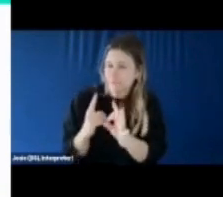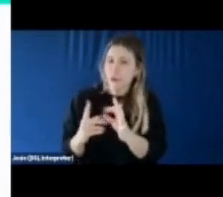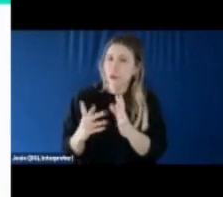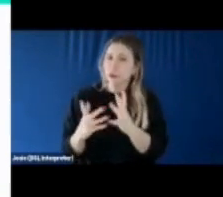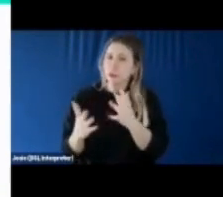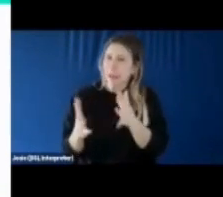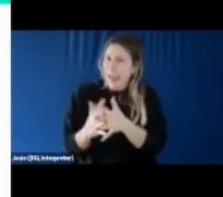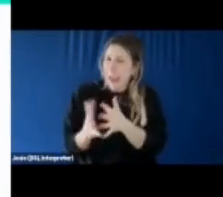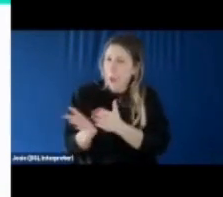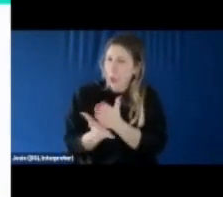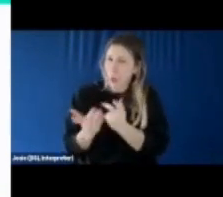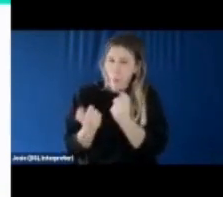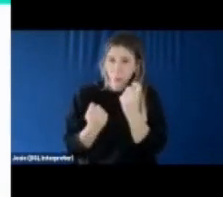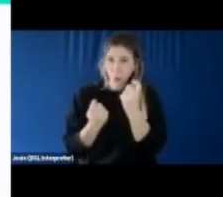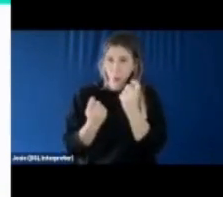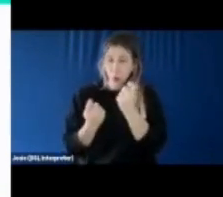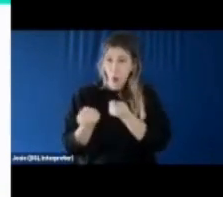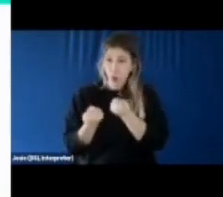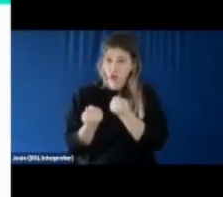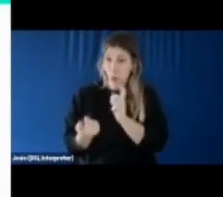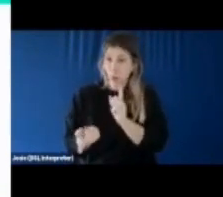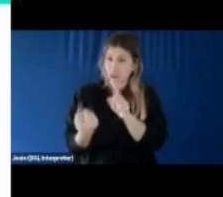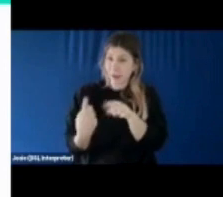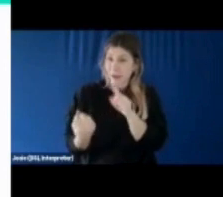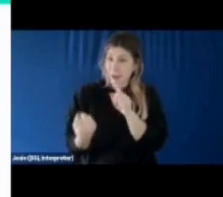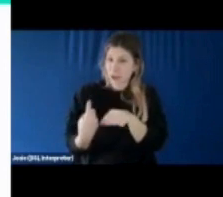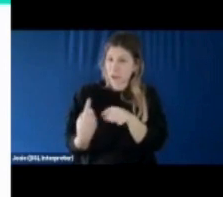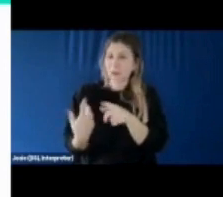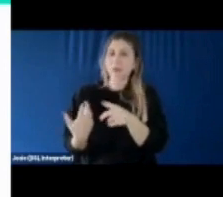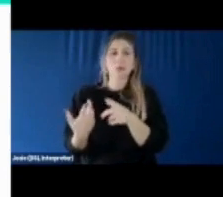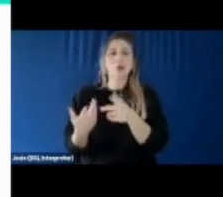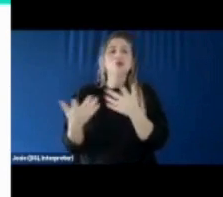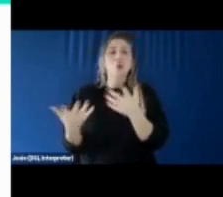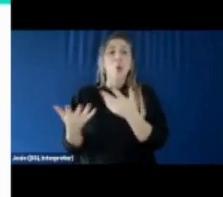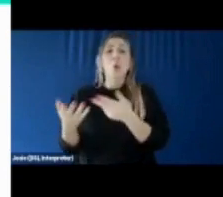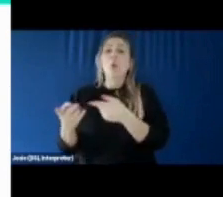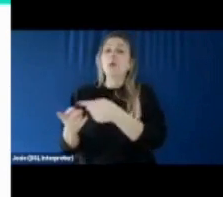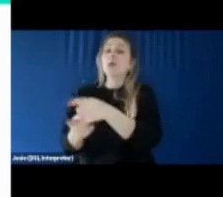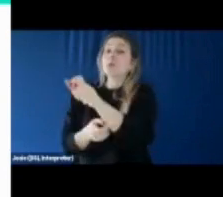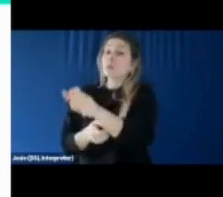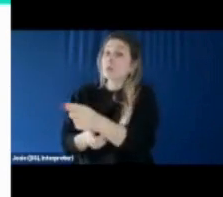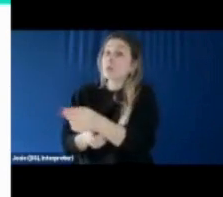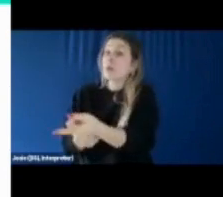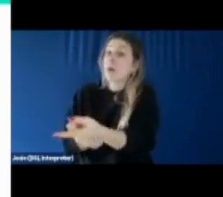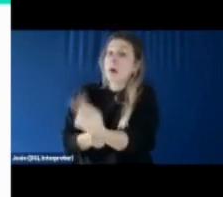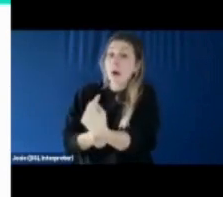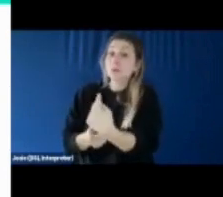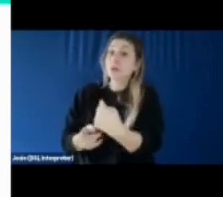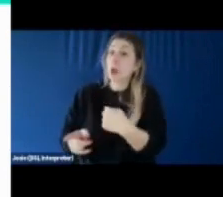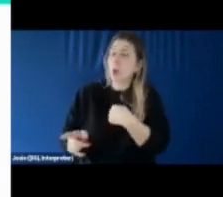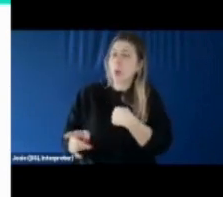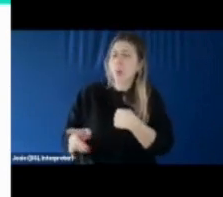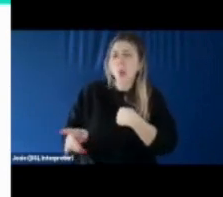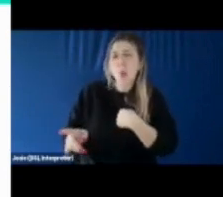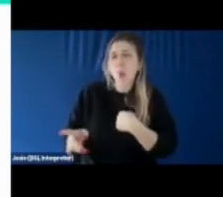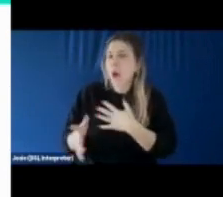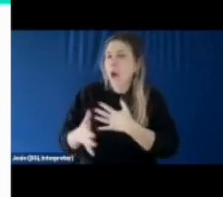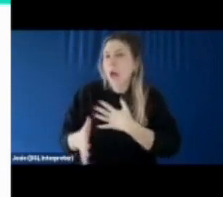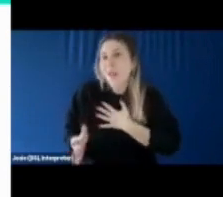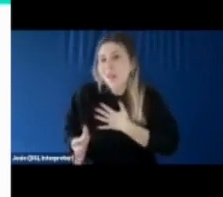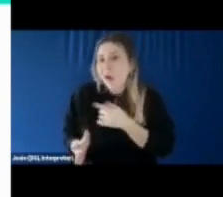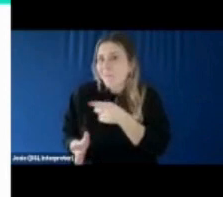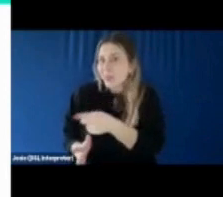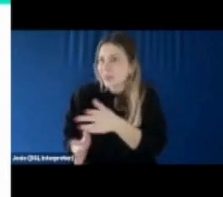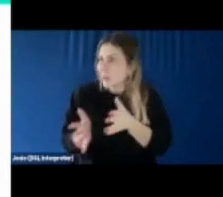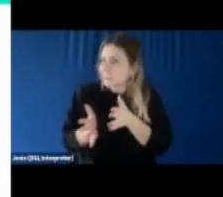comment. For example, "Oh, I love that exhibition too. I agree." Or, I didn't like that exhibition.